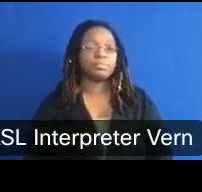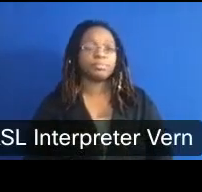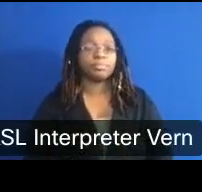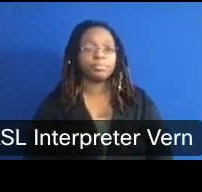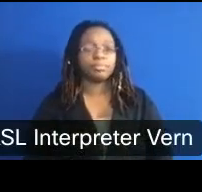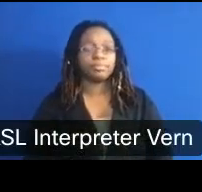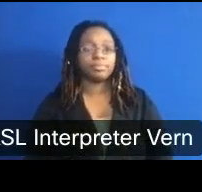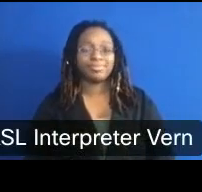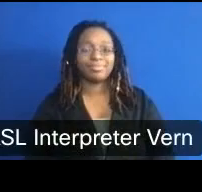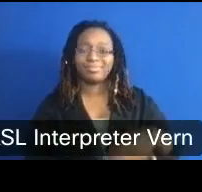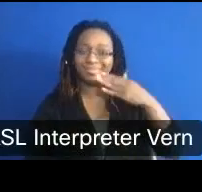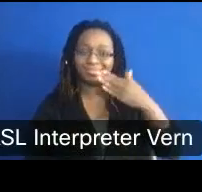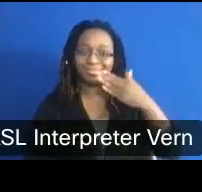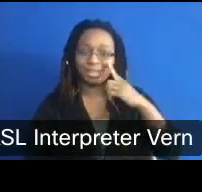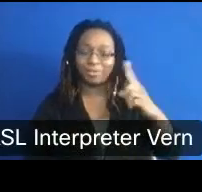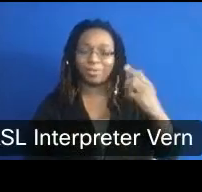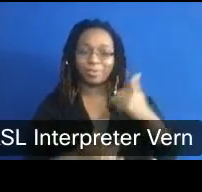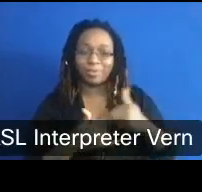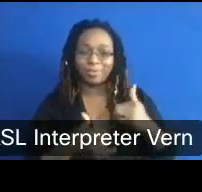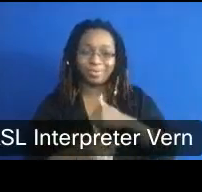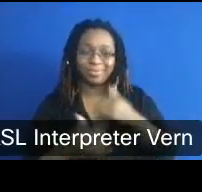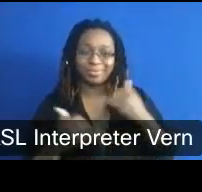Thank you for joining us today.